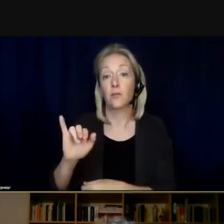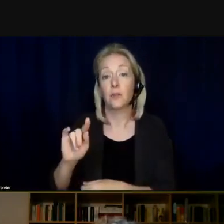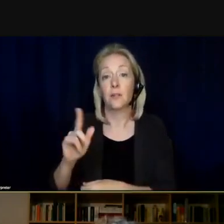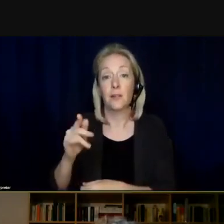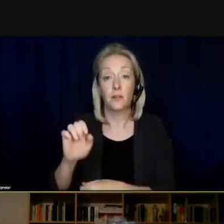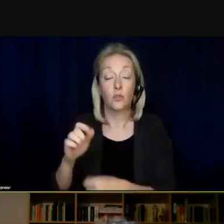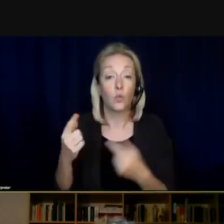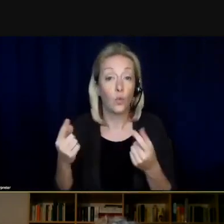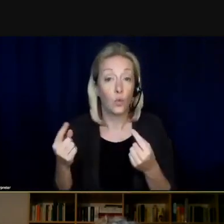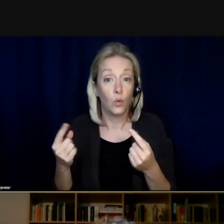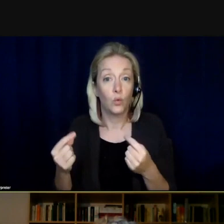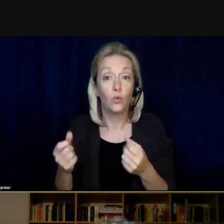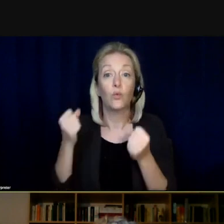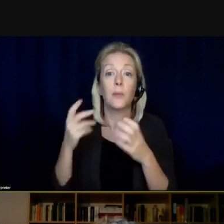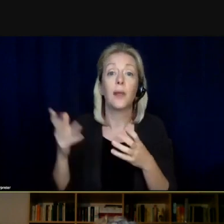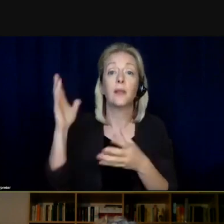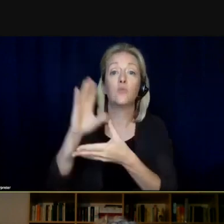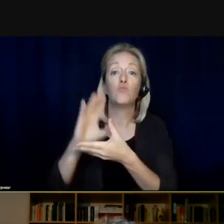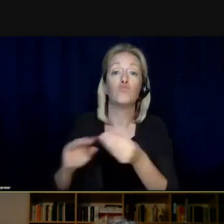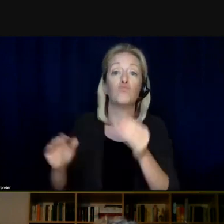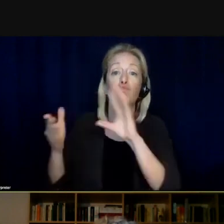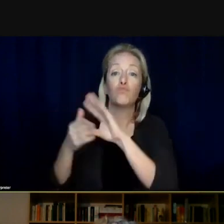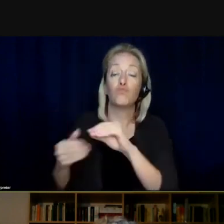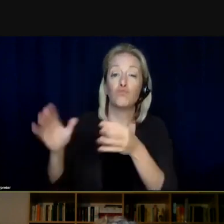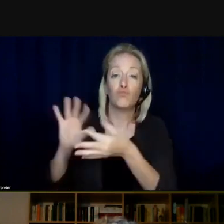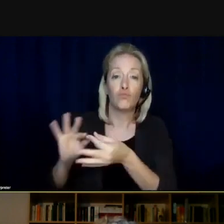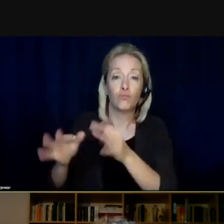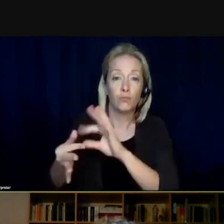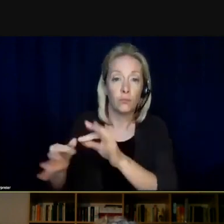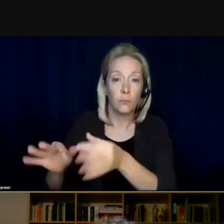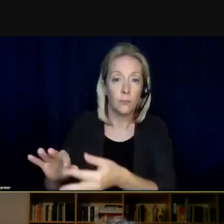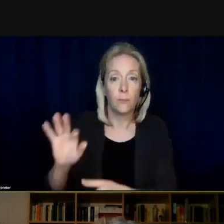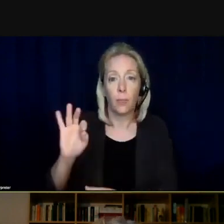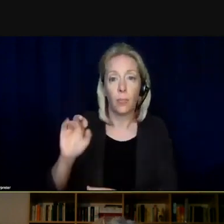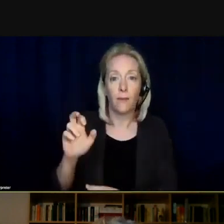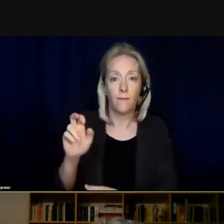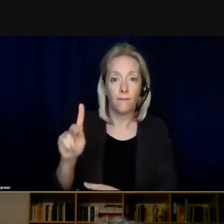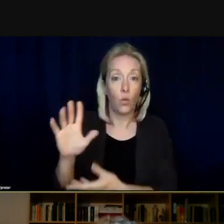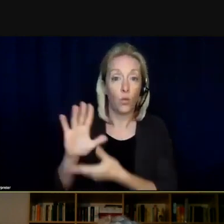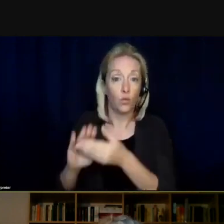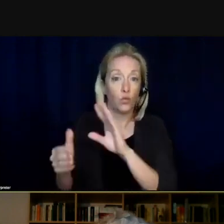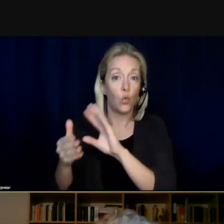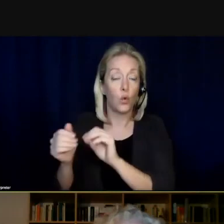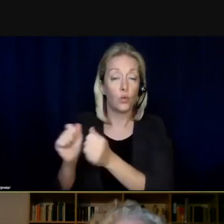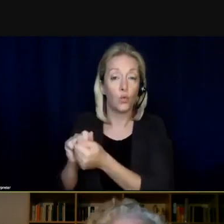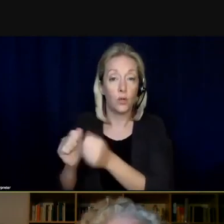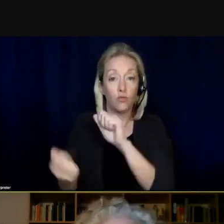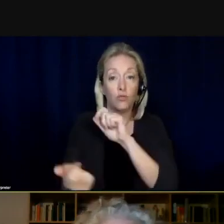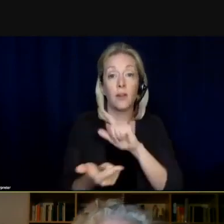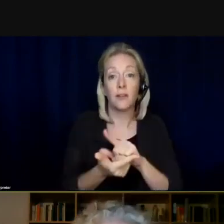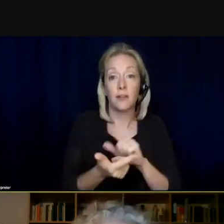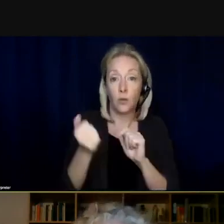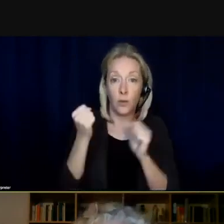translated them into American Sign Language. We rewrote them in English, and we